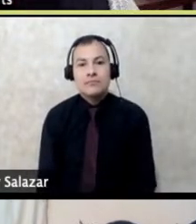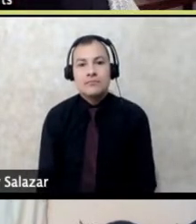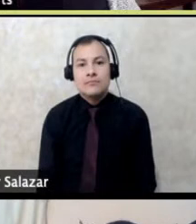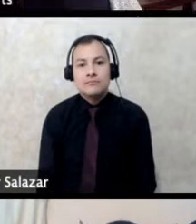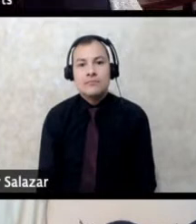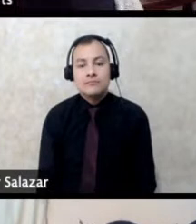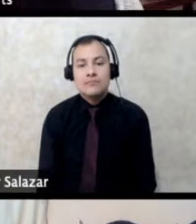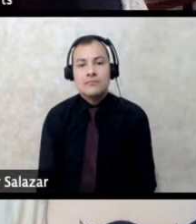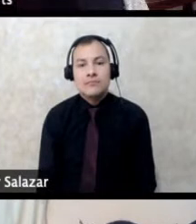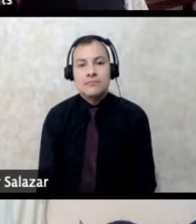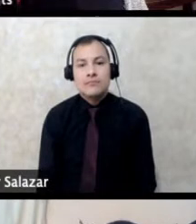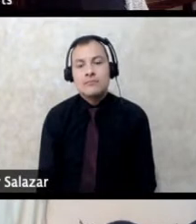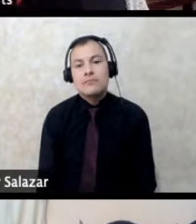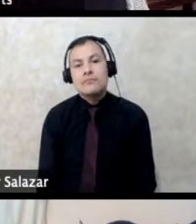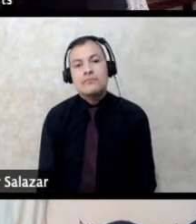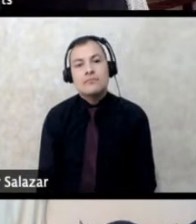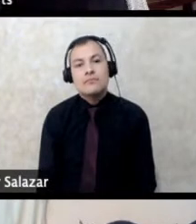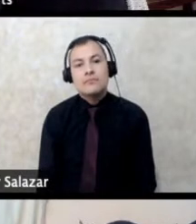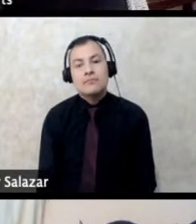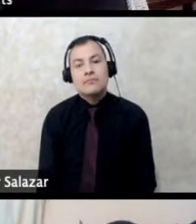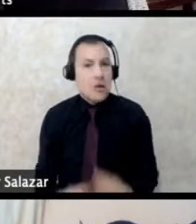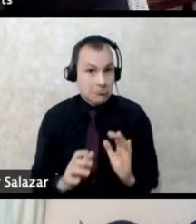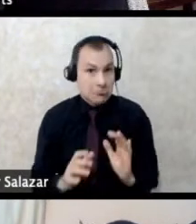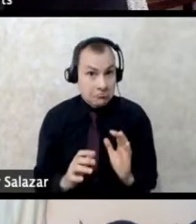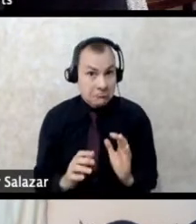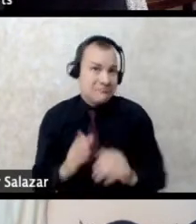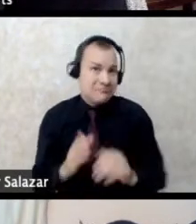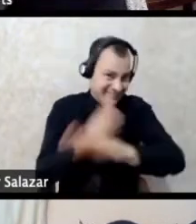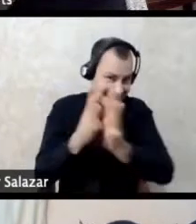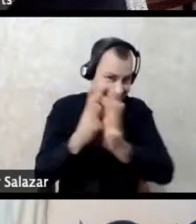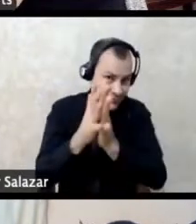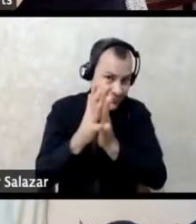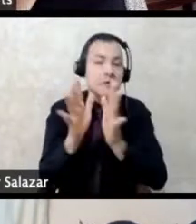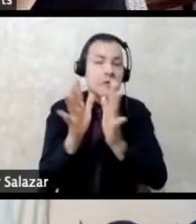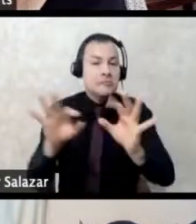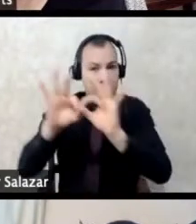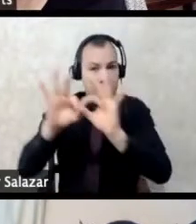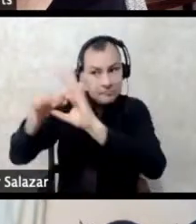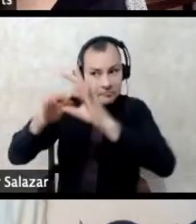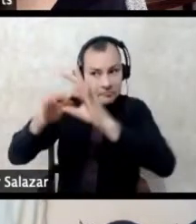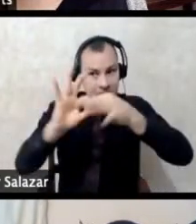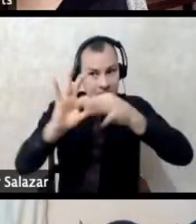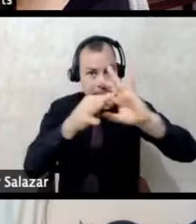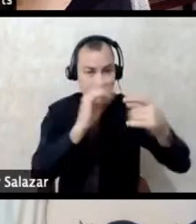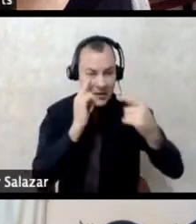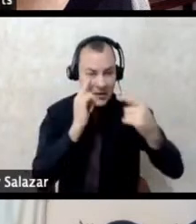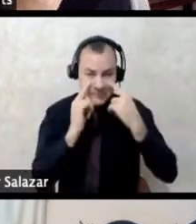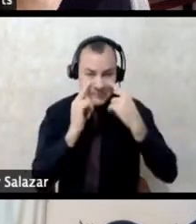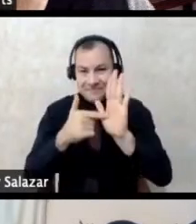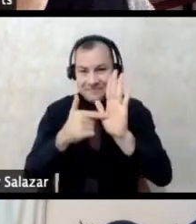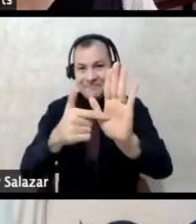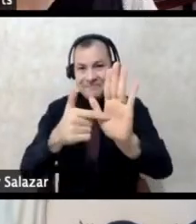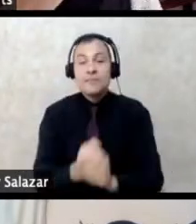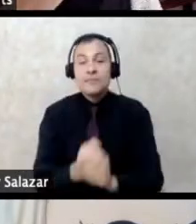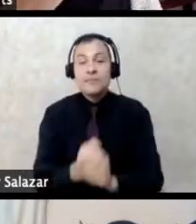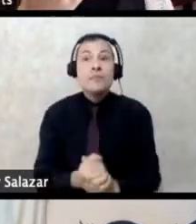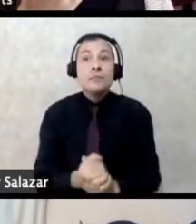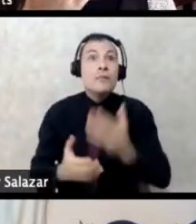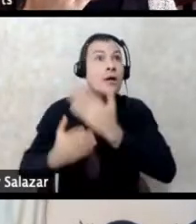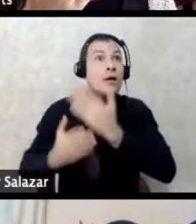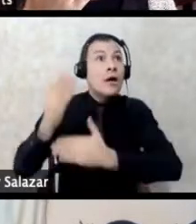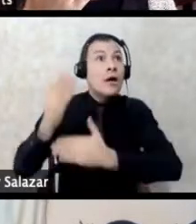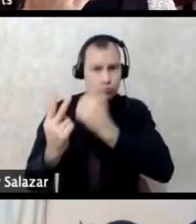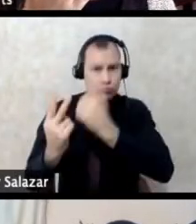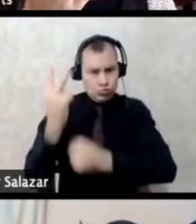En este orden de ideas quiero presentar un amigo que conocimos hace 2 años atrás en